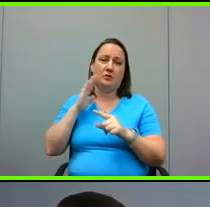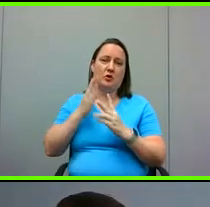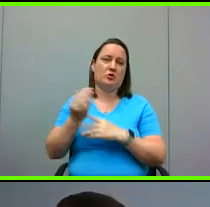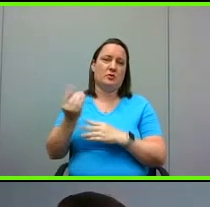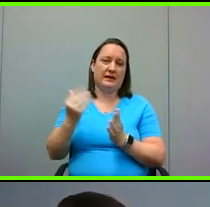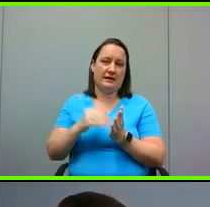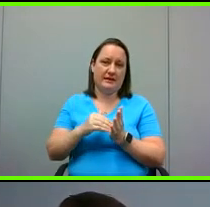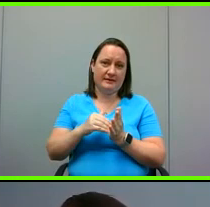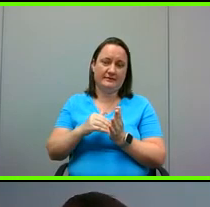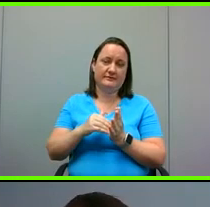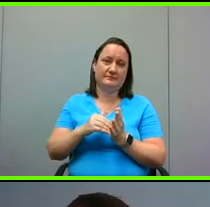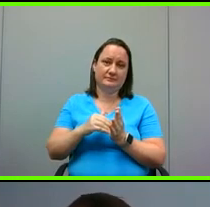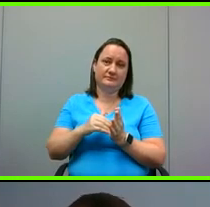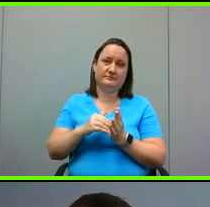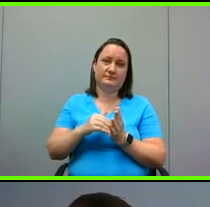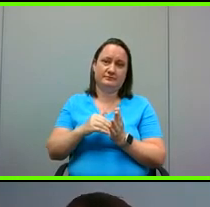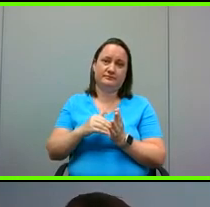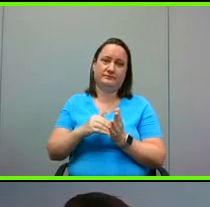again.